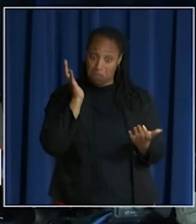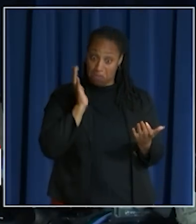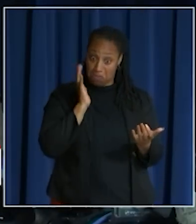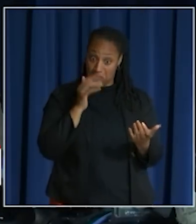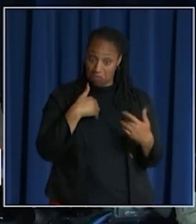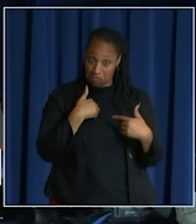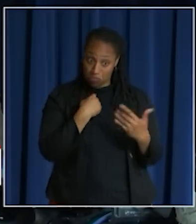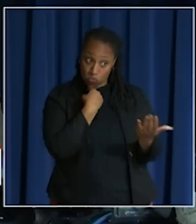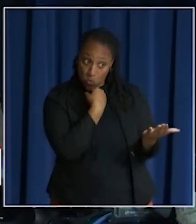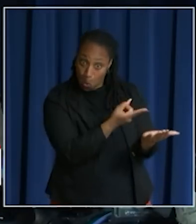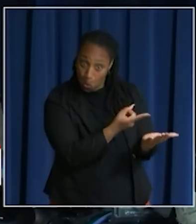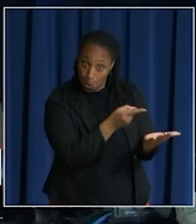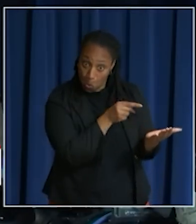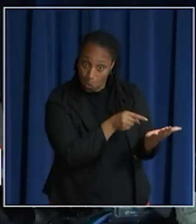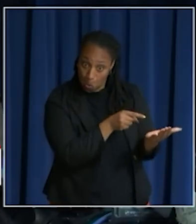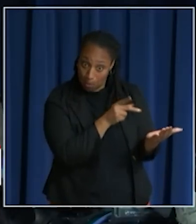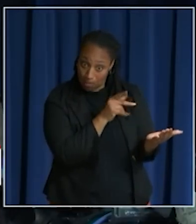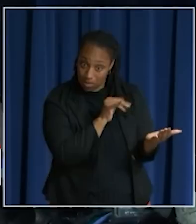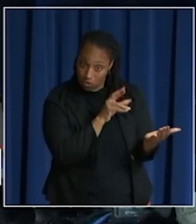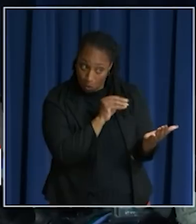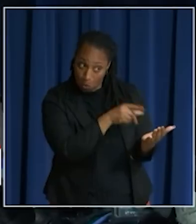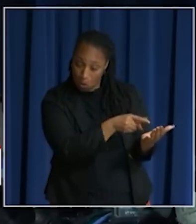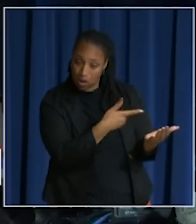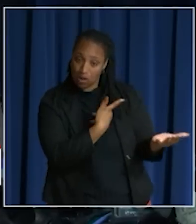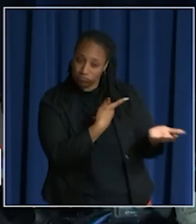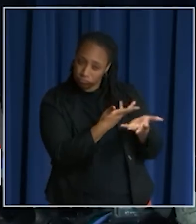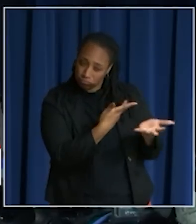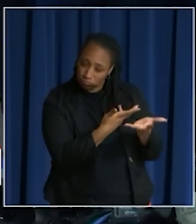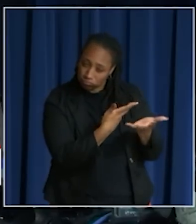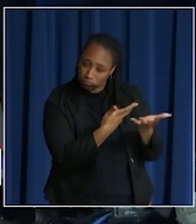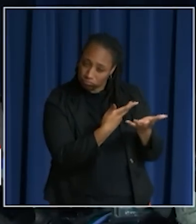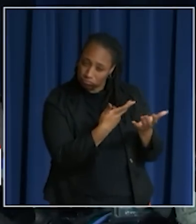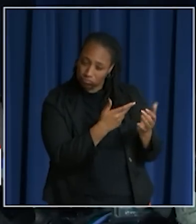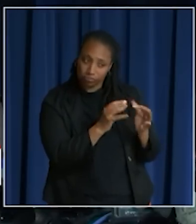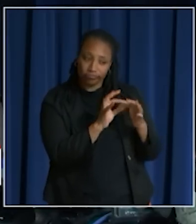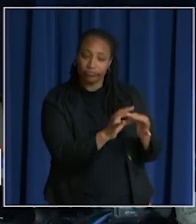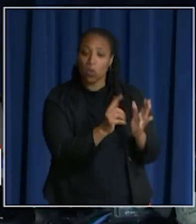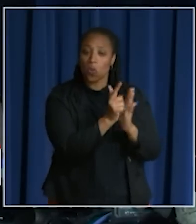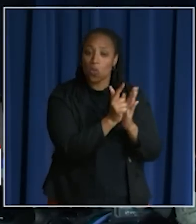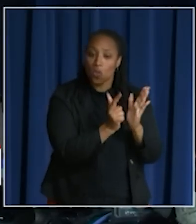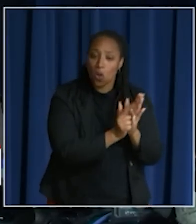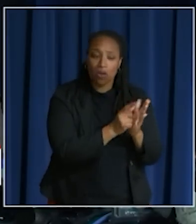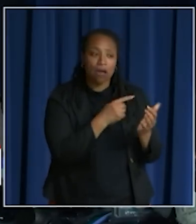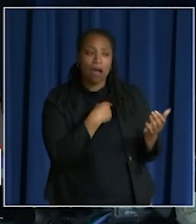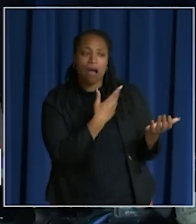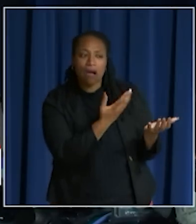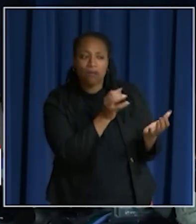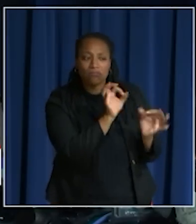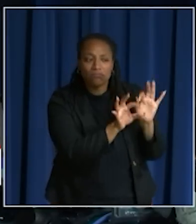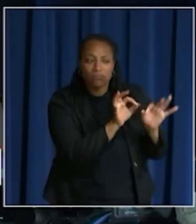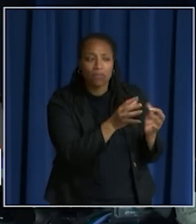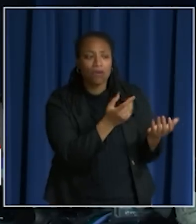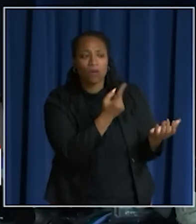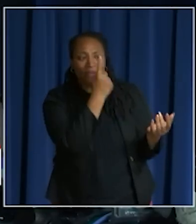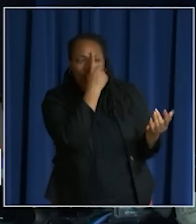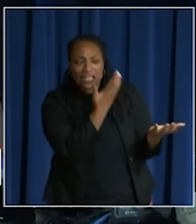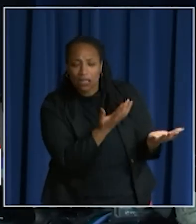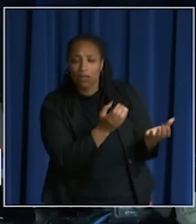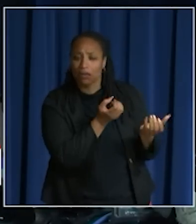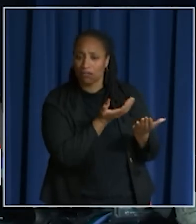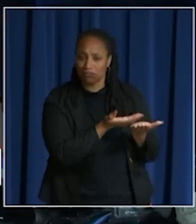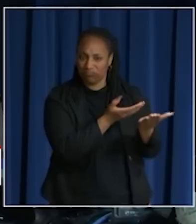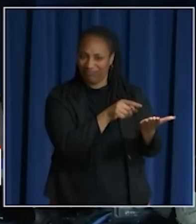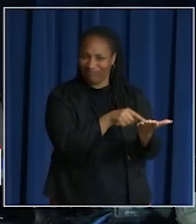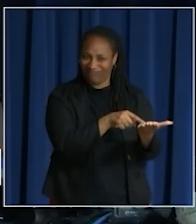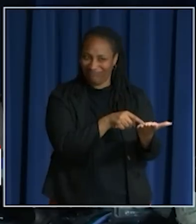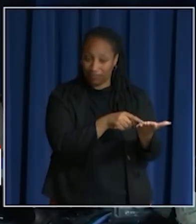some conversations around the laws that she's concerned about with members of the council and